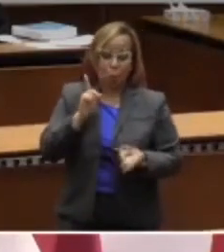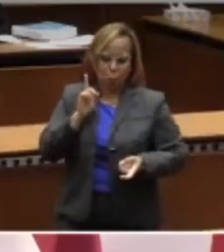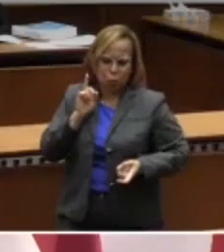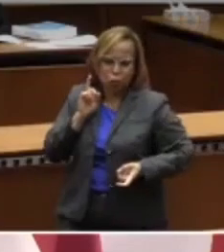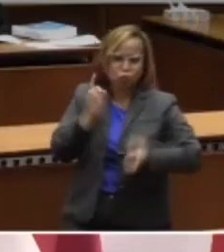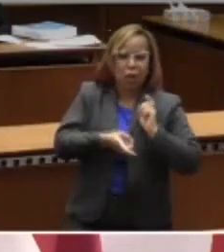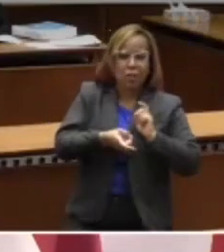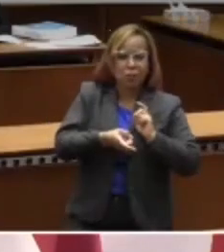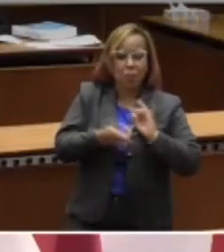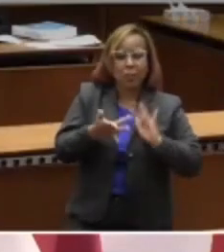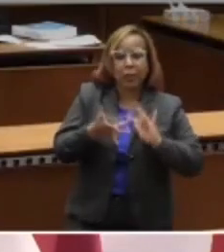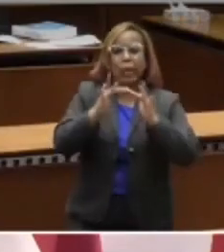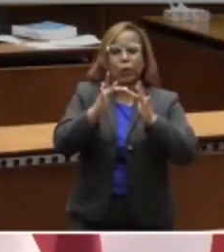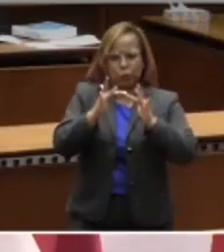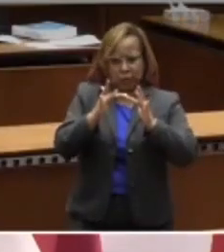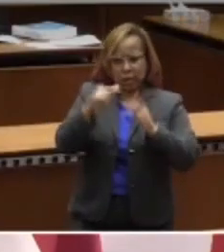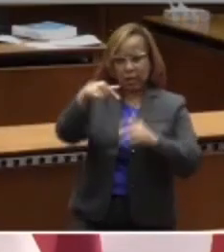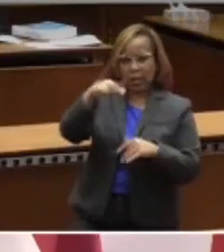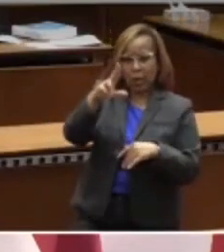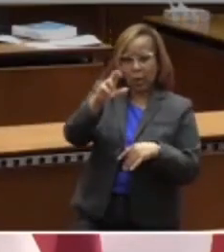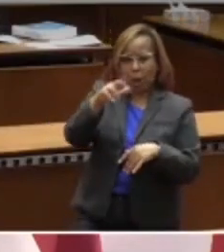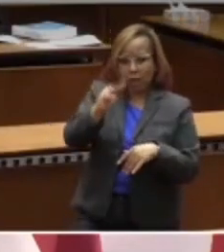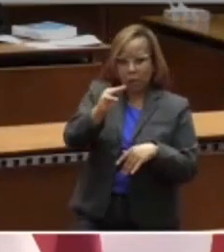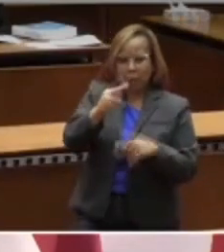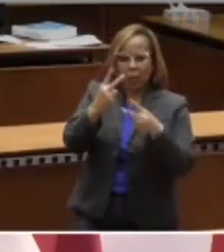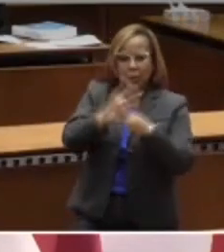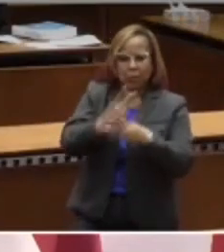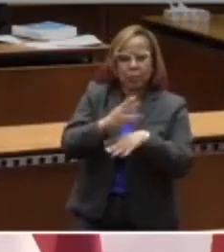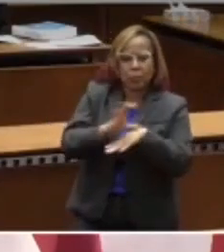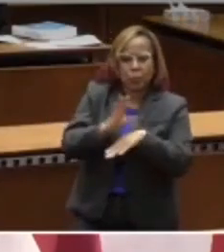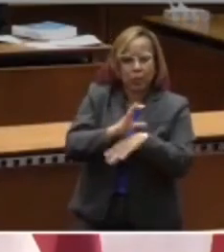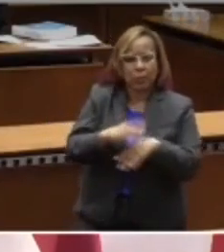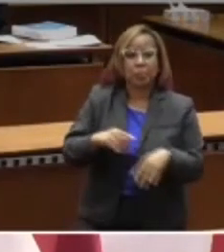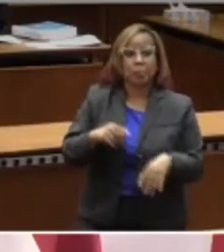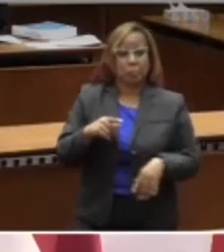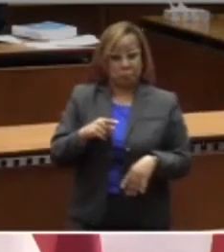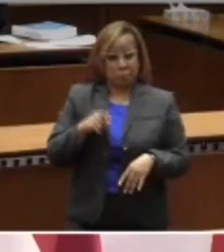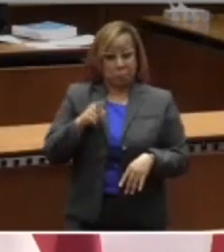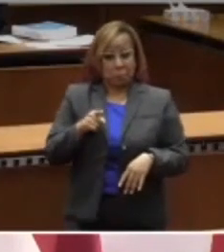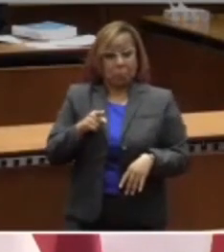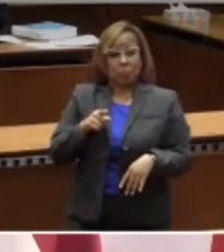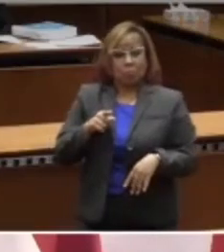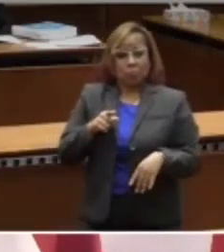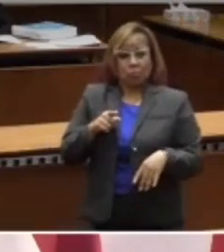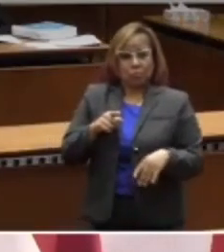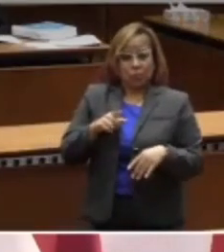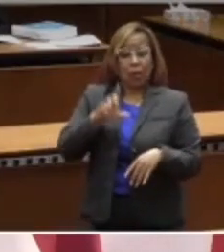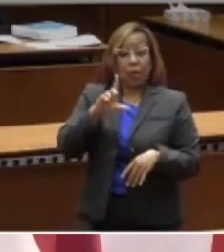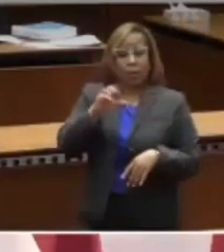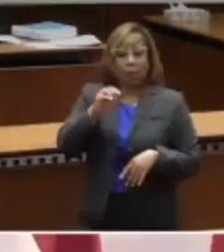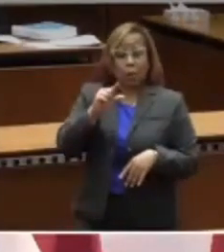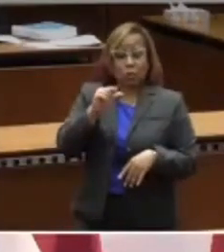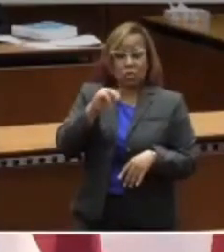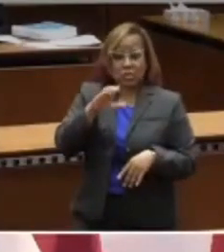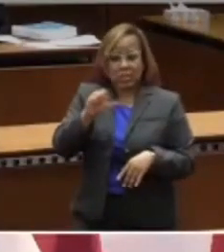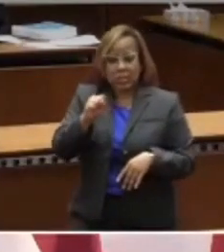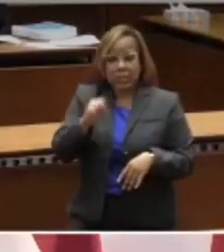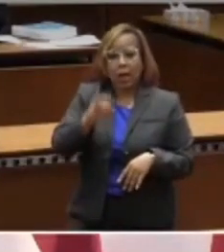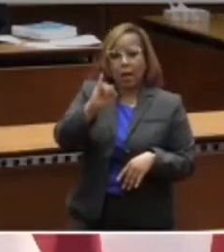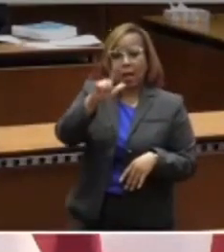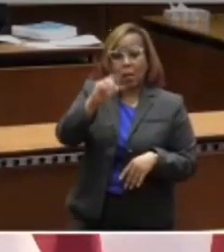transform the internet and quantum computing. New cold advanced cold logistics,